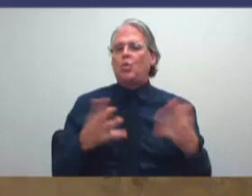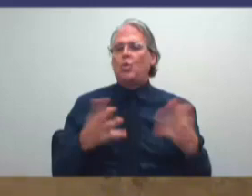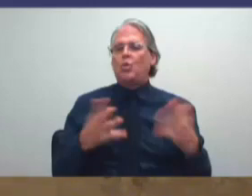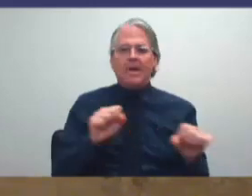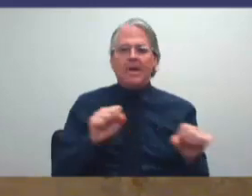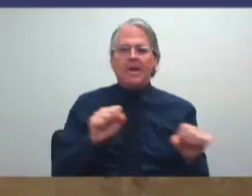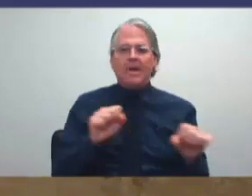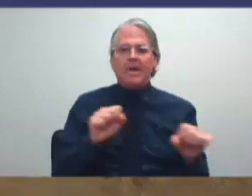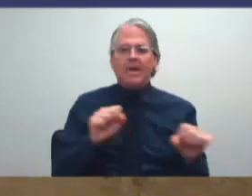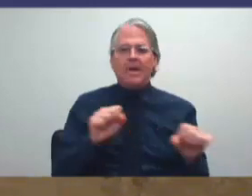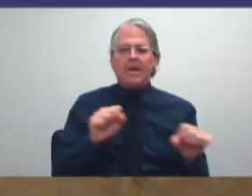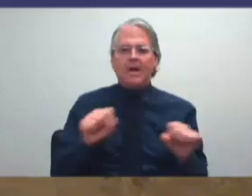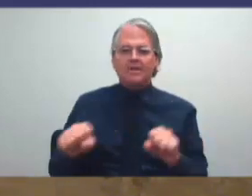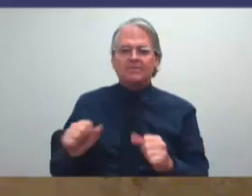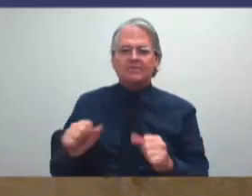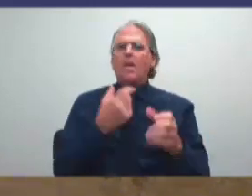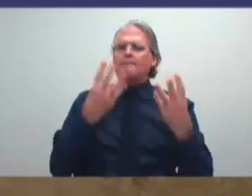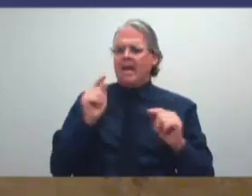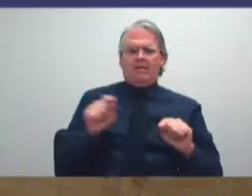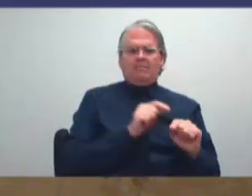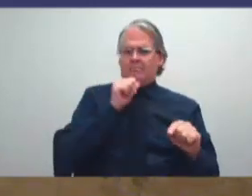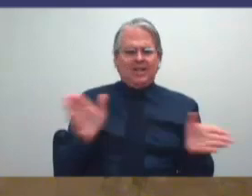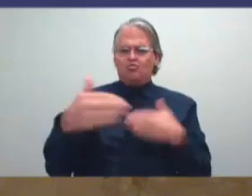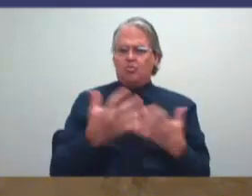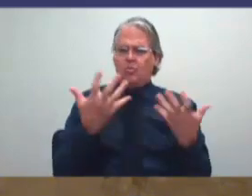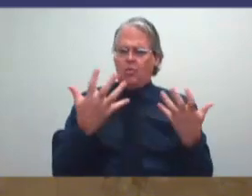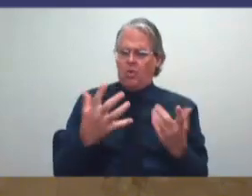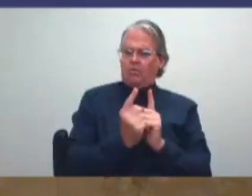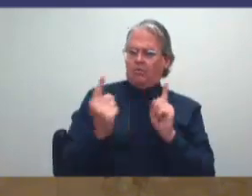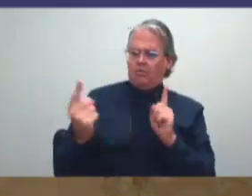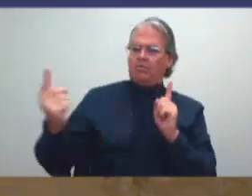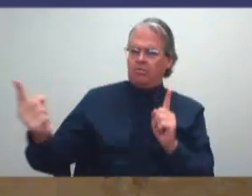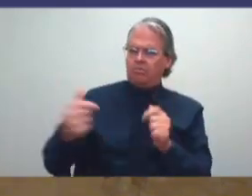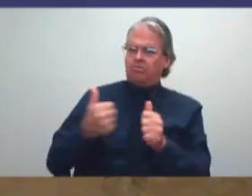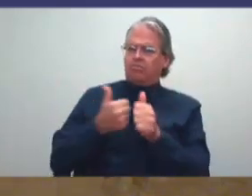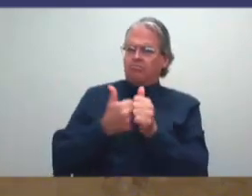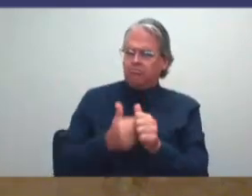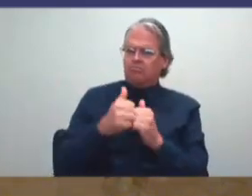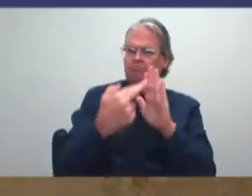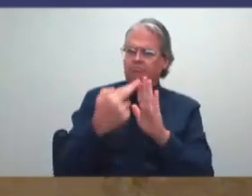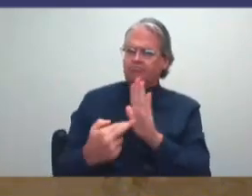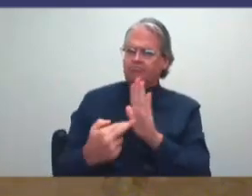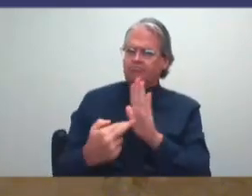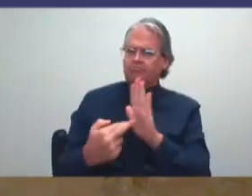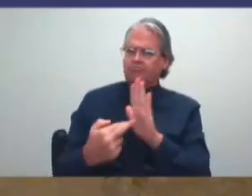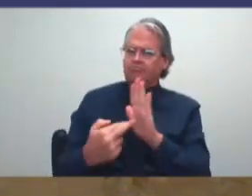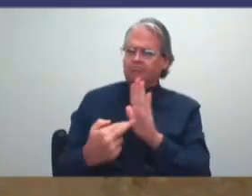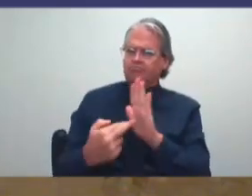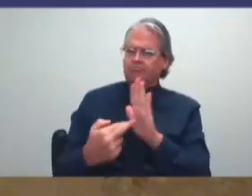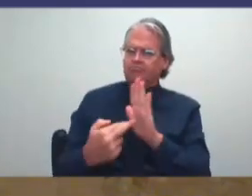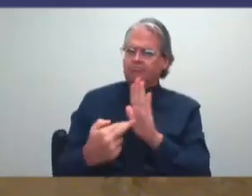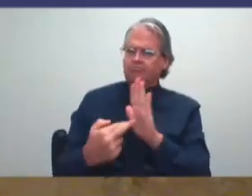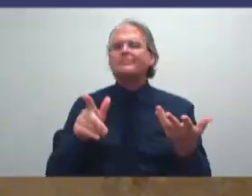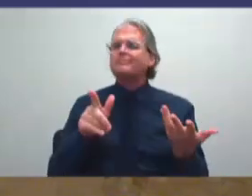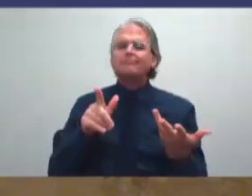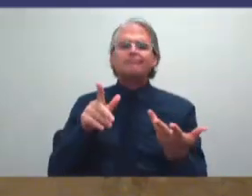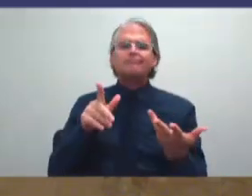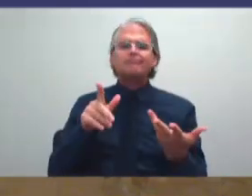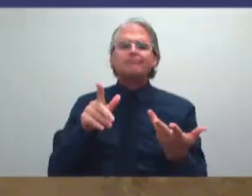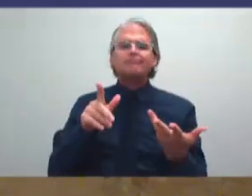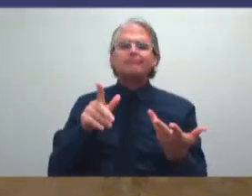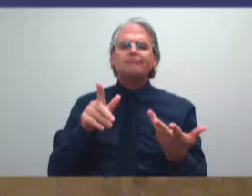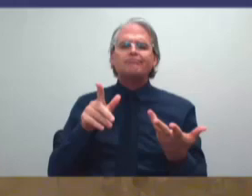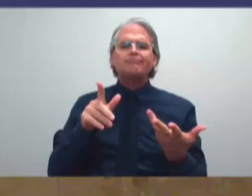all remarkable community citizens and experts in the field. First, we have the amazing, and he's my